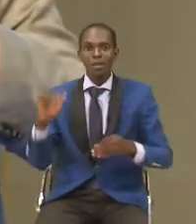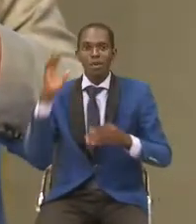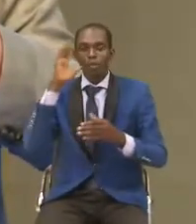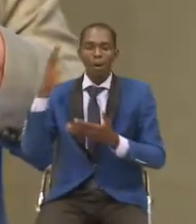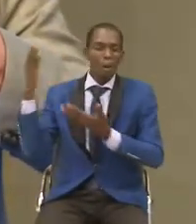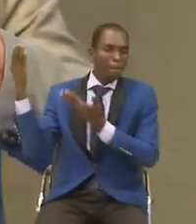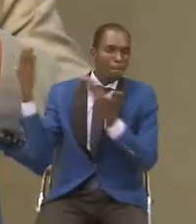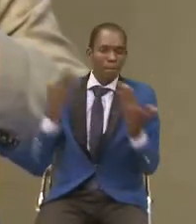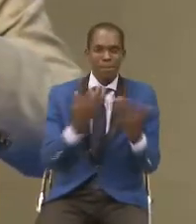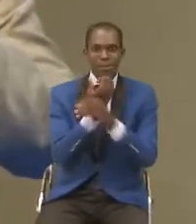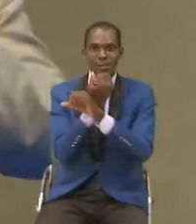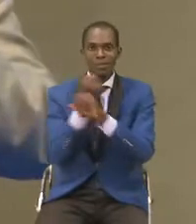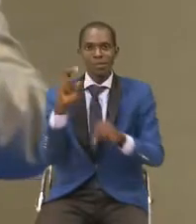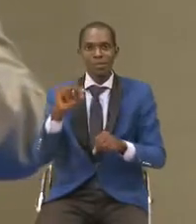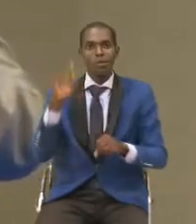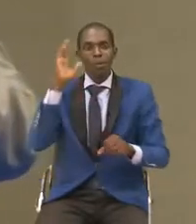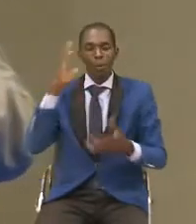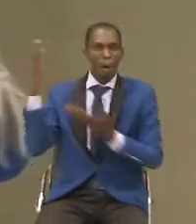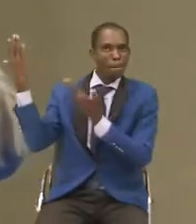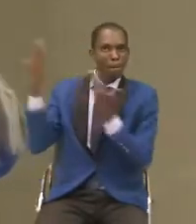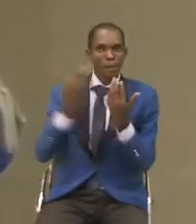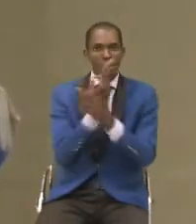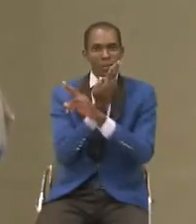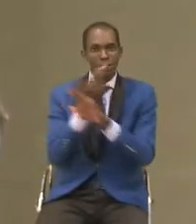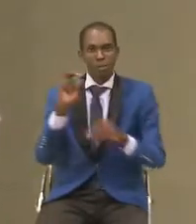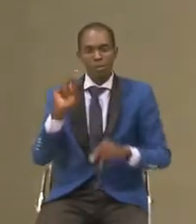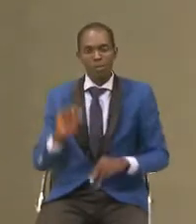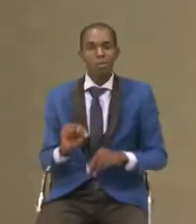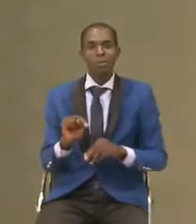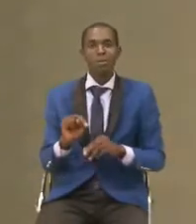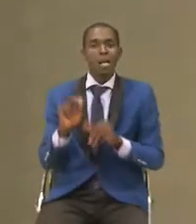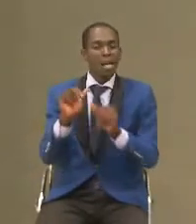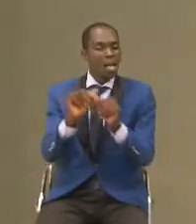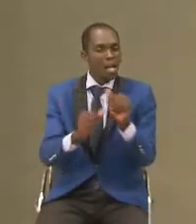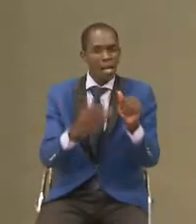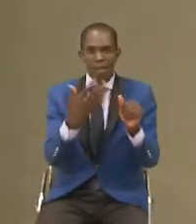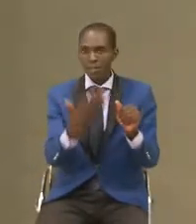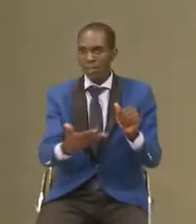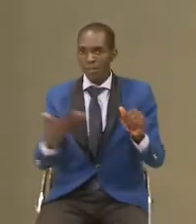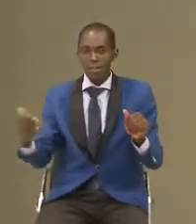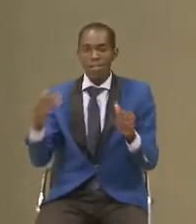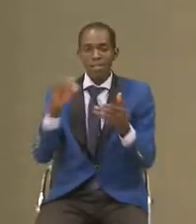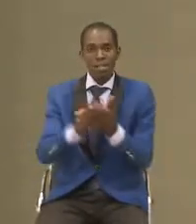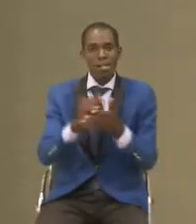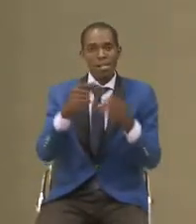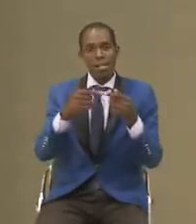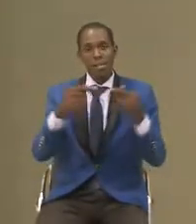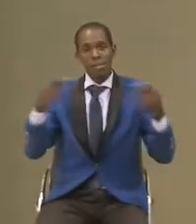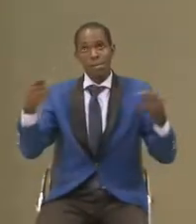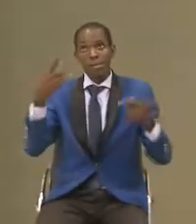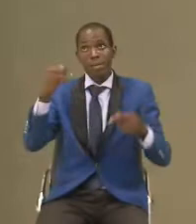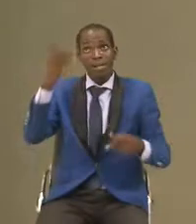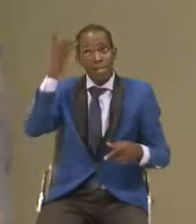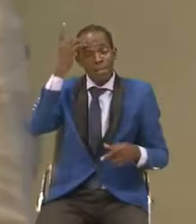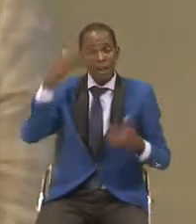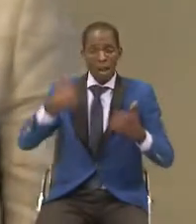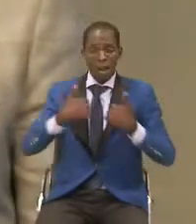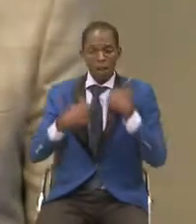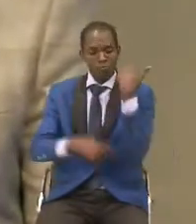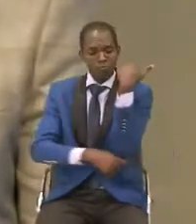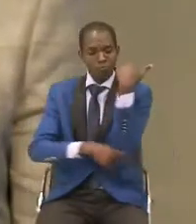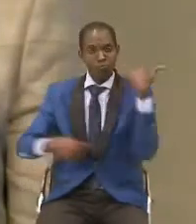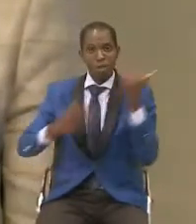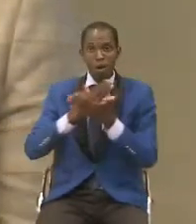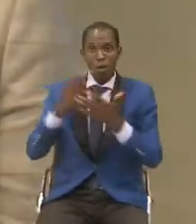power, will bring healing, will bring salvation, will bring redemption.